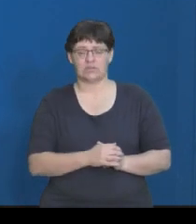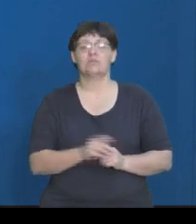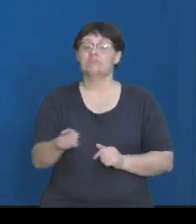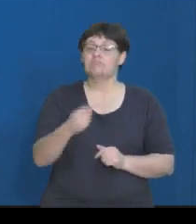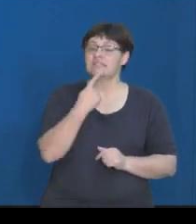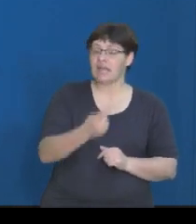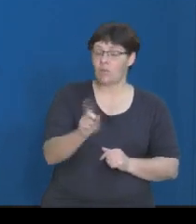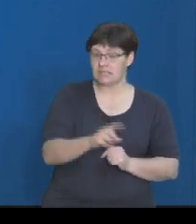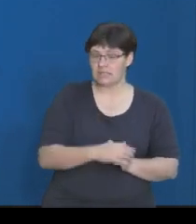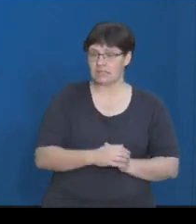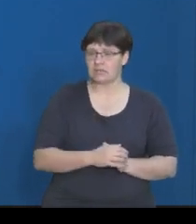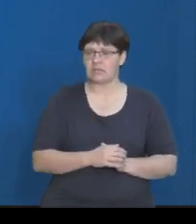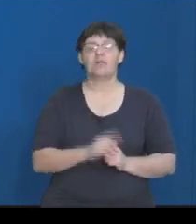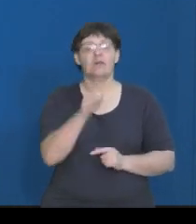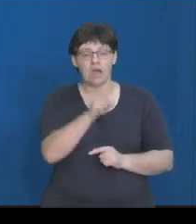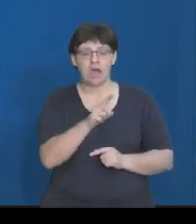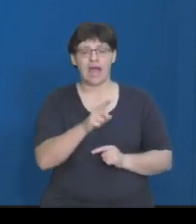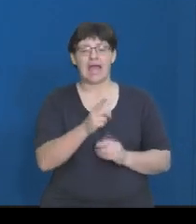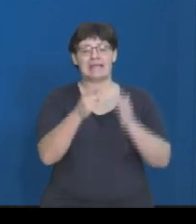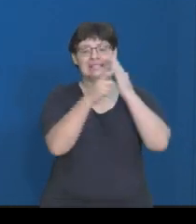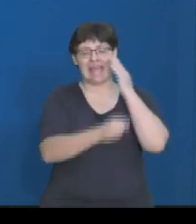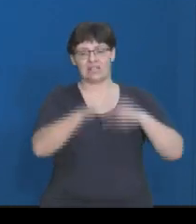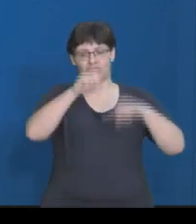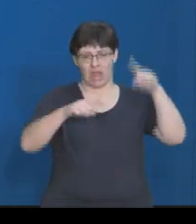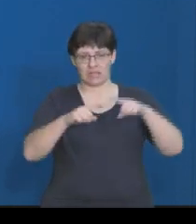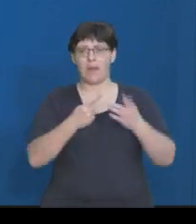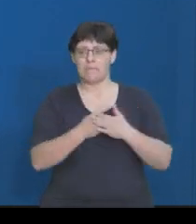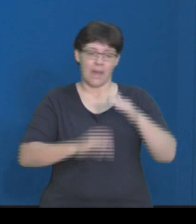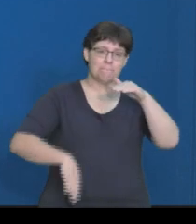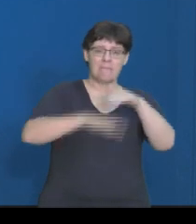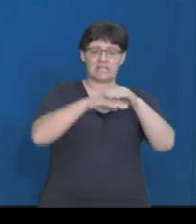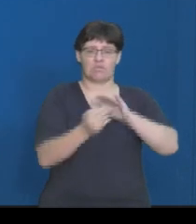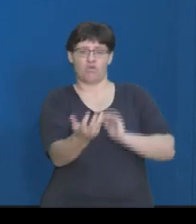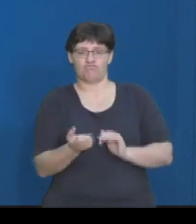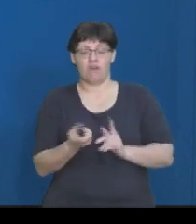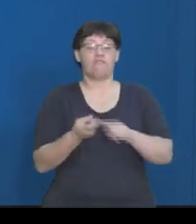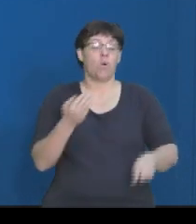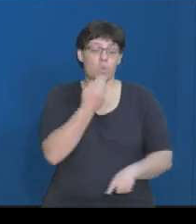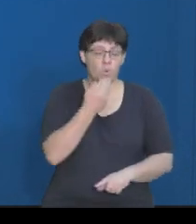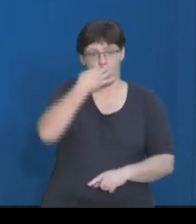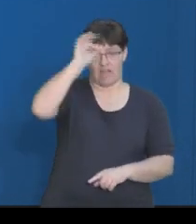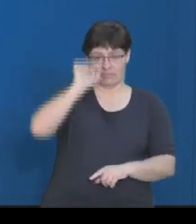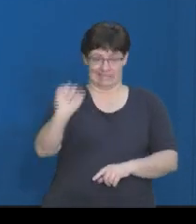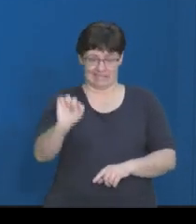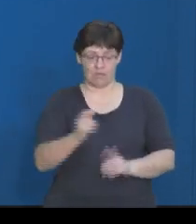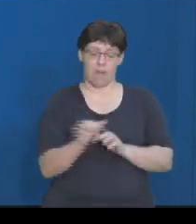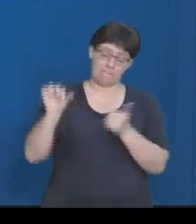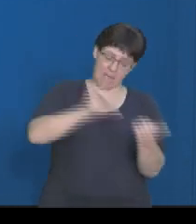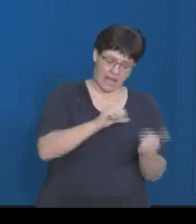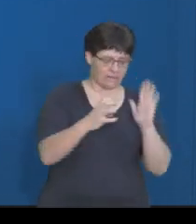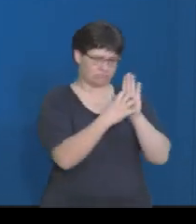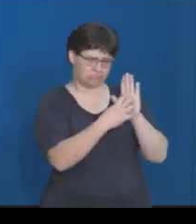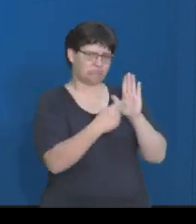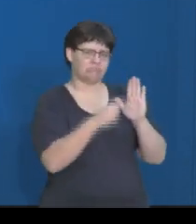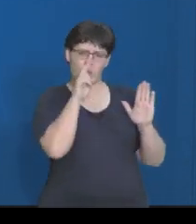you can get is, which tax rate will generate maximum revenue for the government? You go back to the diagram, you look at